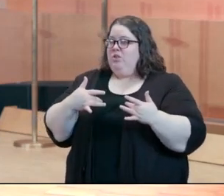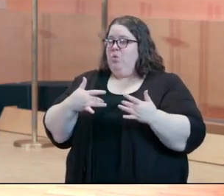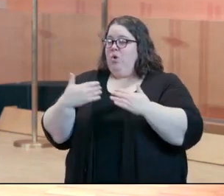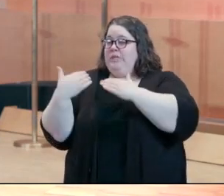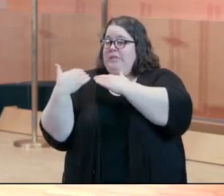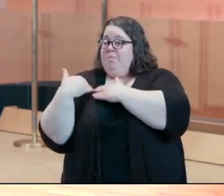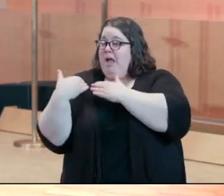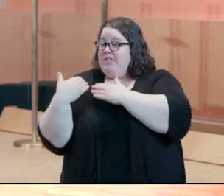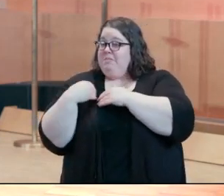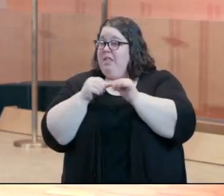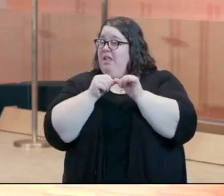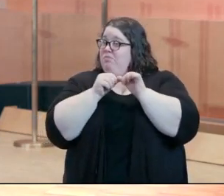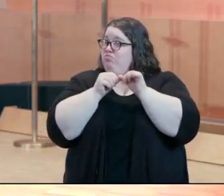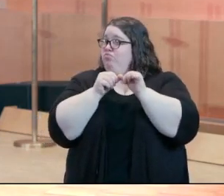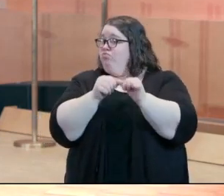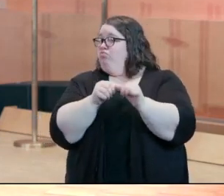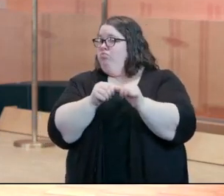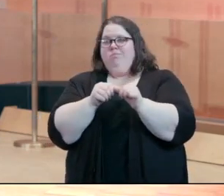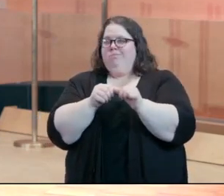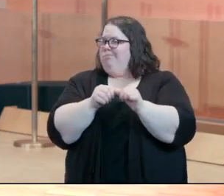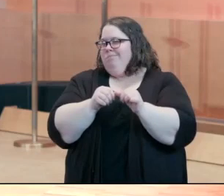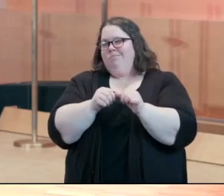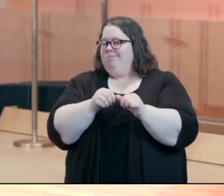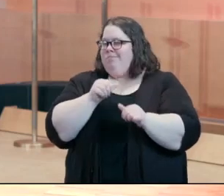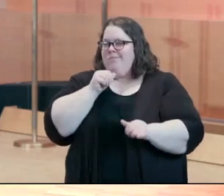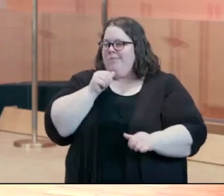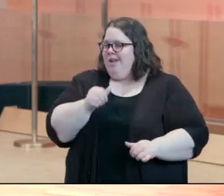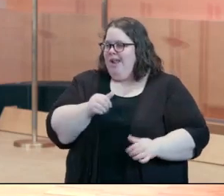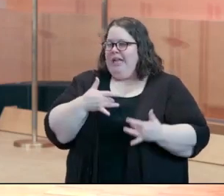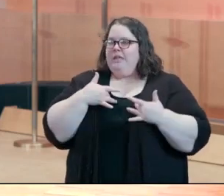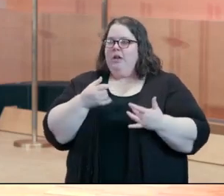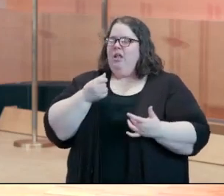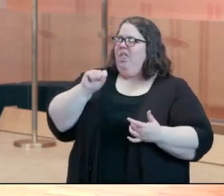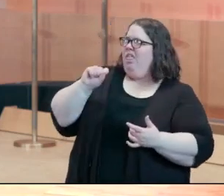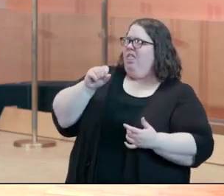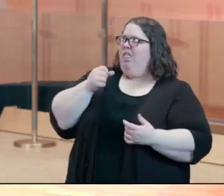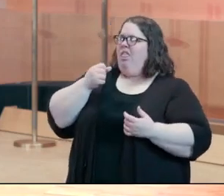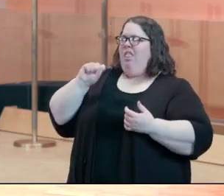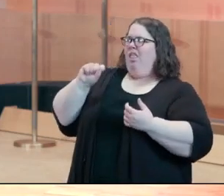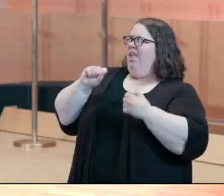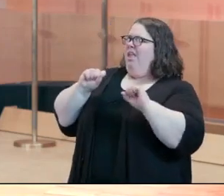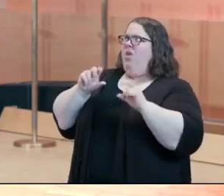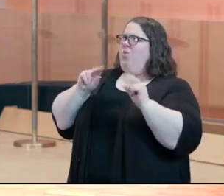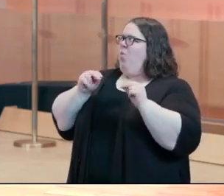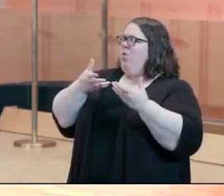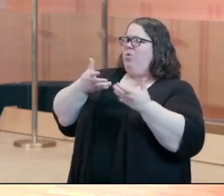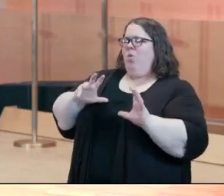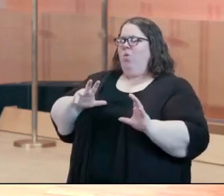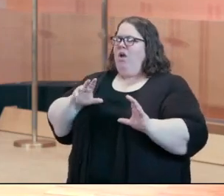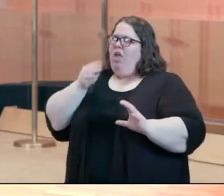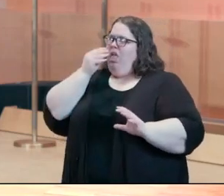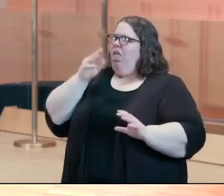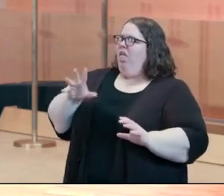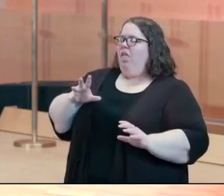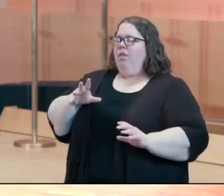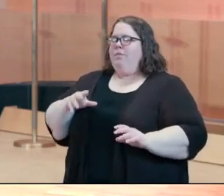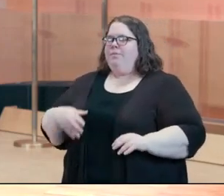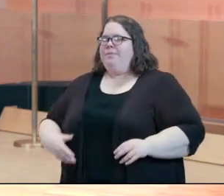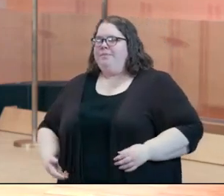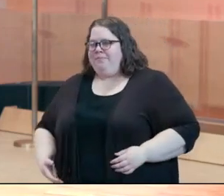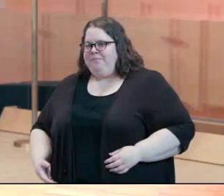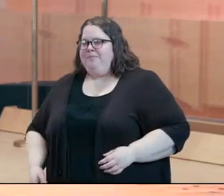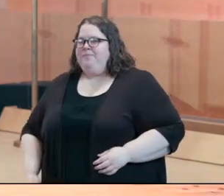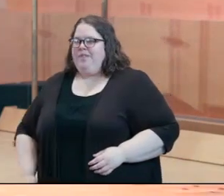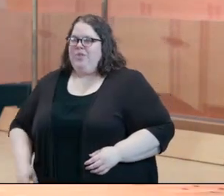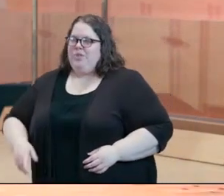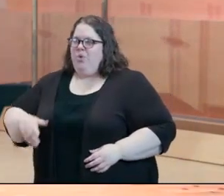rebelling against him. And so kind of this question, this tension that moves through the rest of